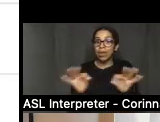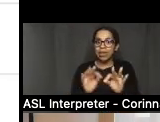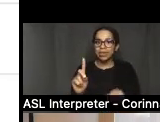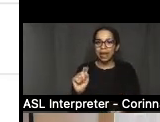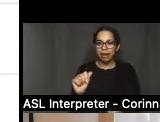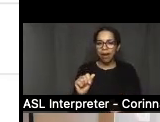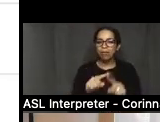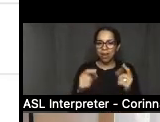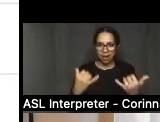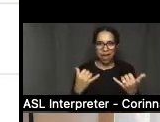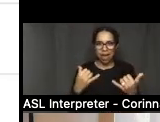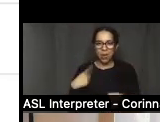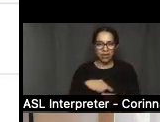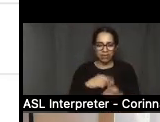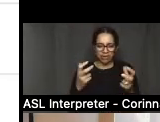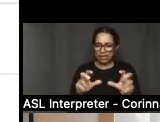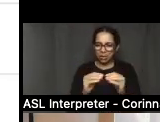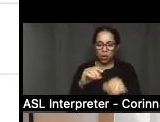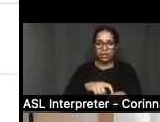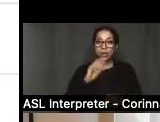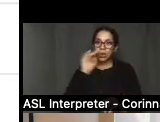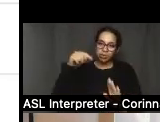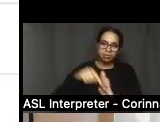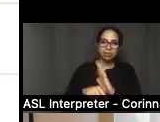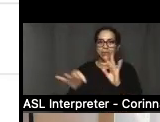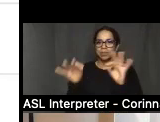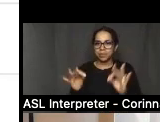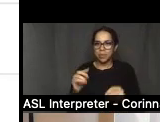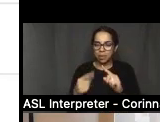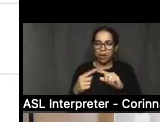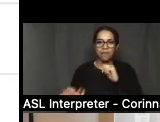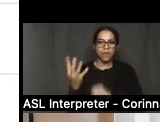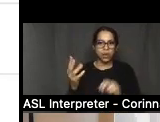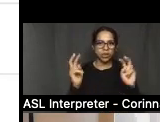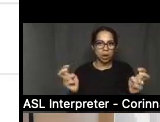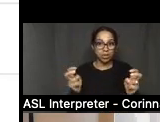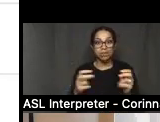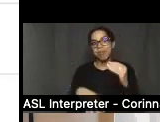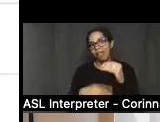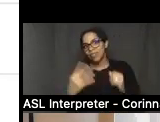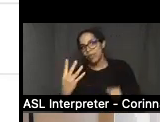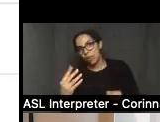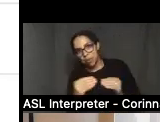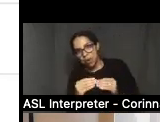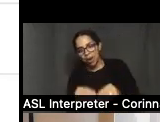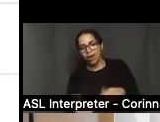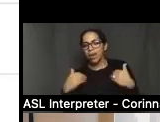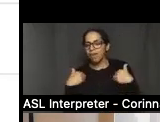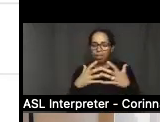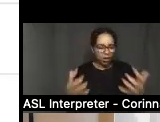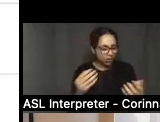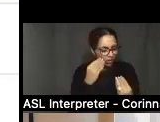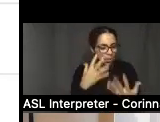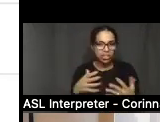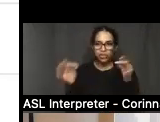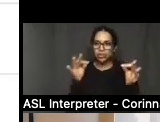taking a deeper dive in those first 4 topics, as well as the additional 4 that we're covering. So we have a lot to share with you today.